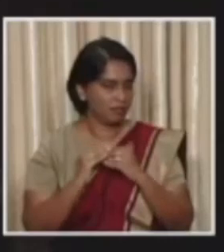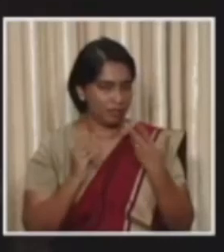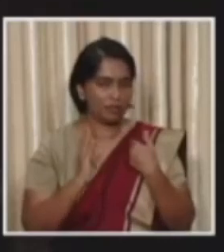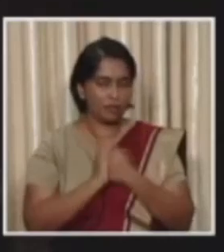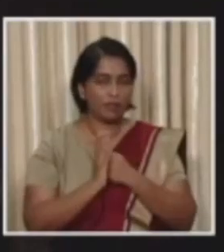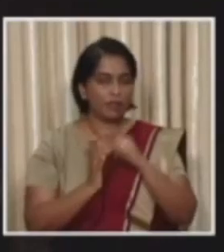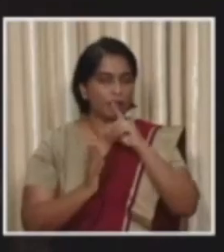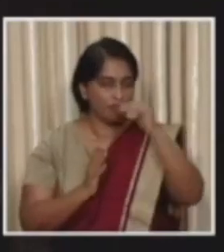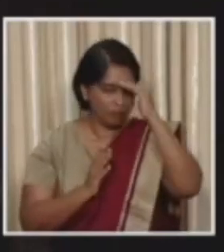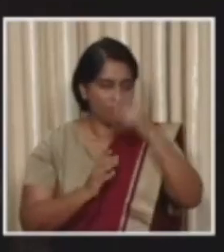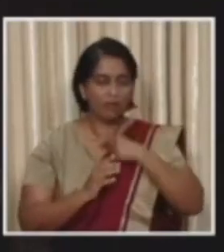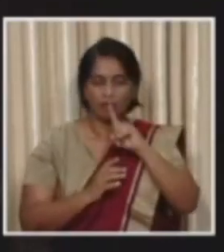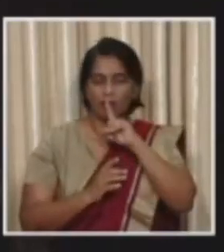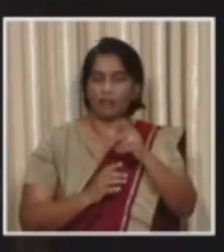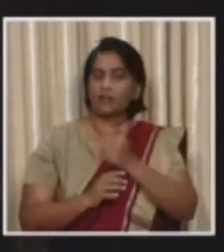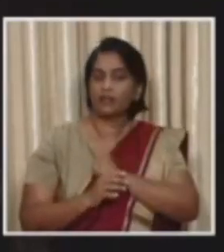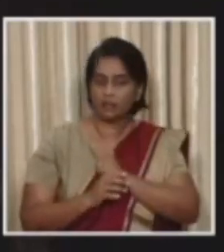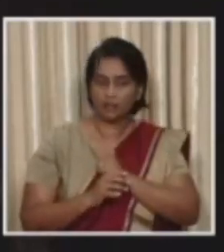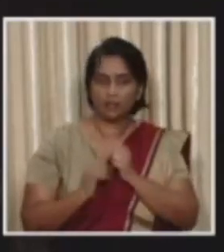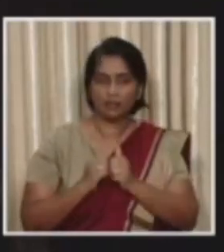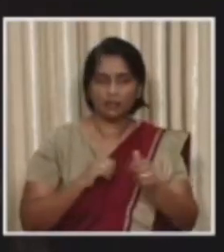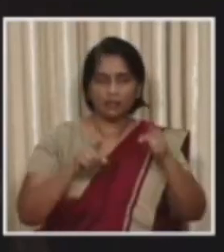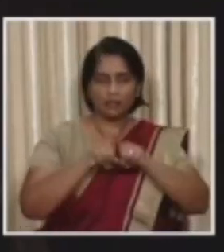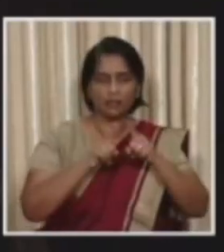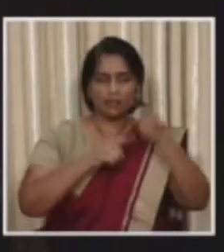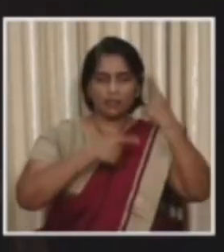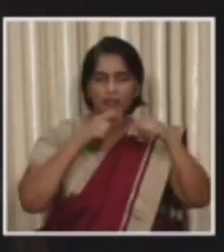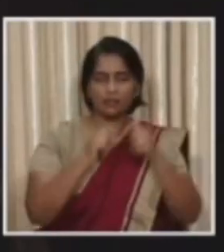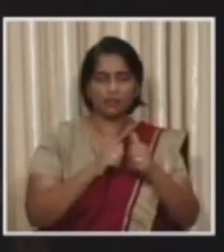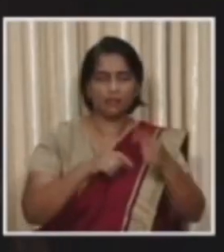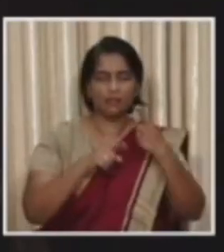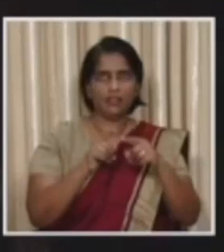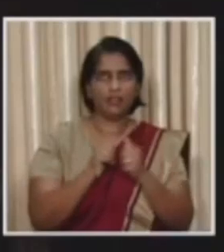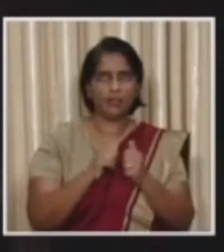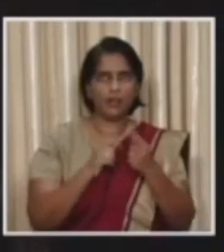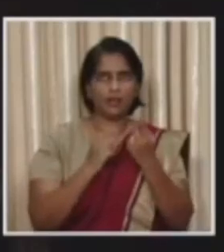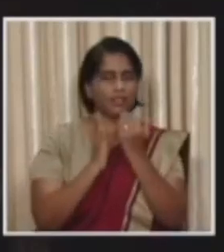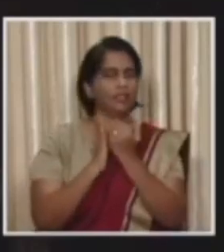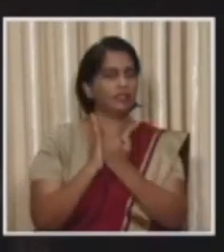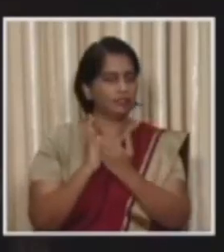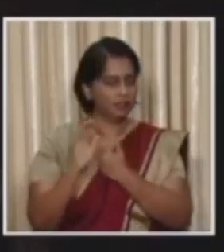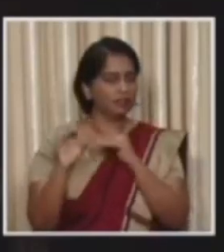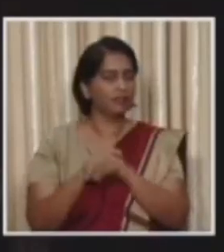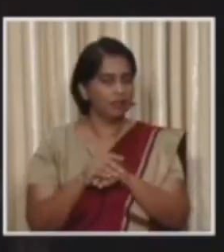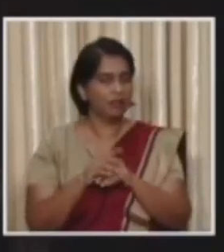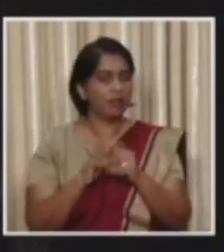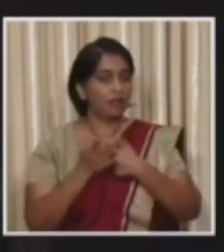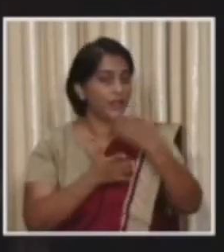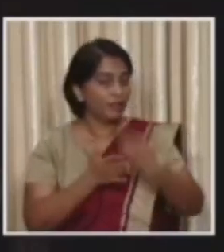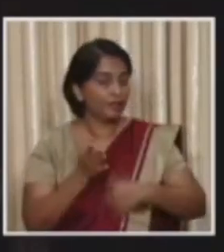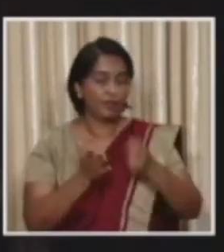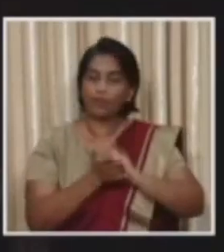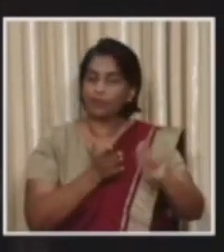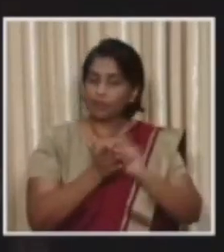comes to this Parliament, who attends our committee meetings, who has the right to report those things? We need a clear understanding.